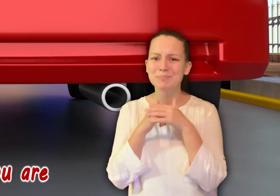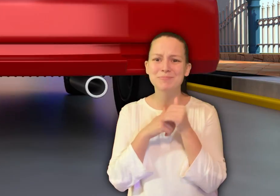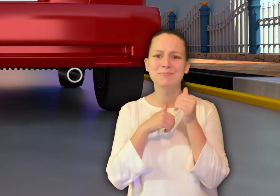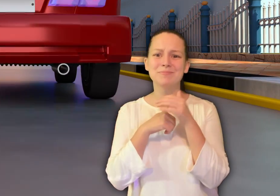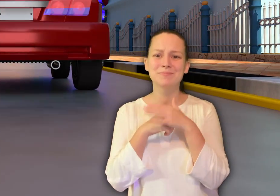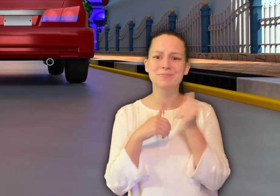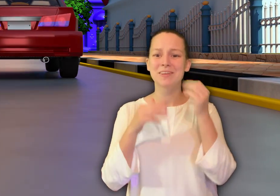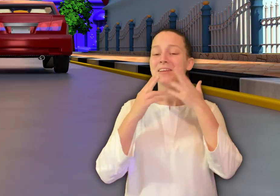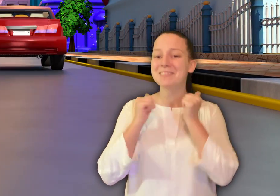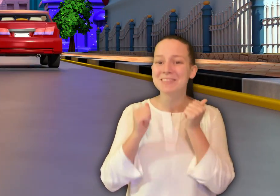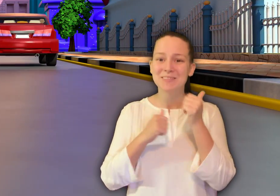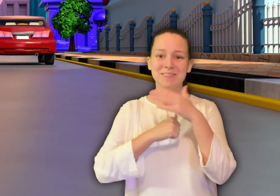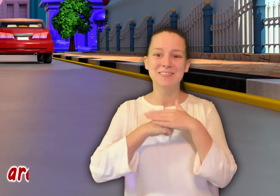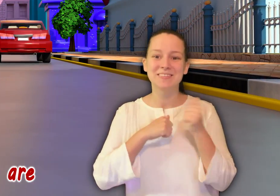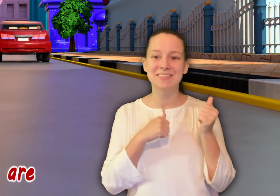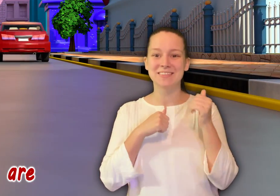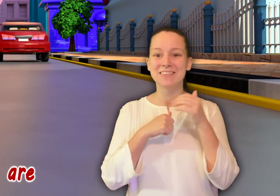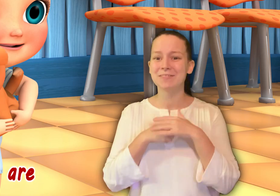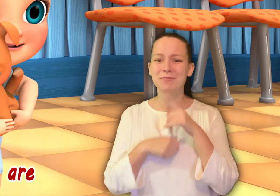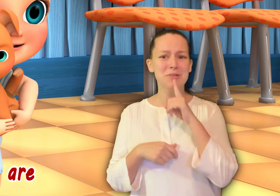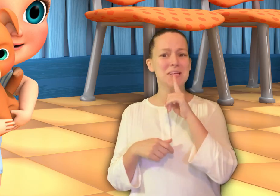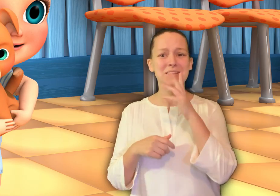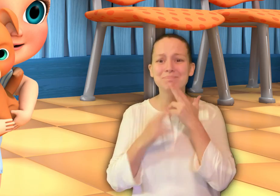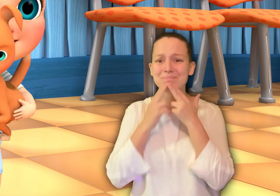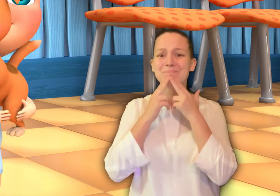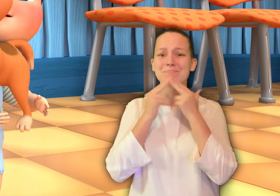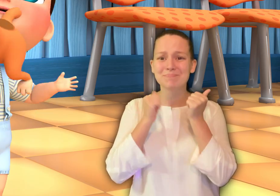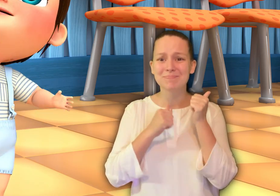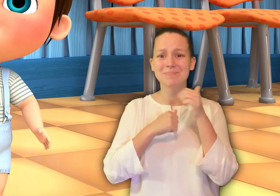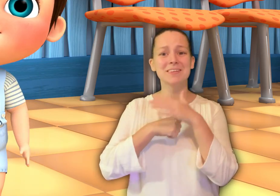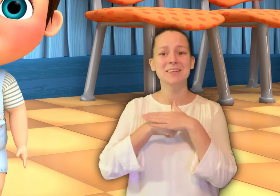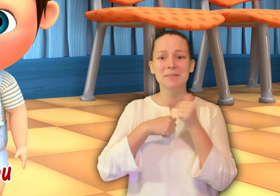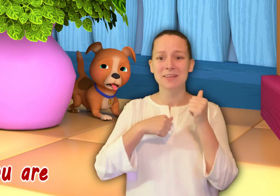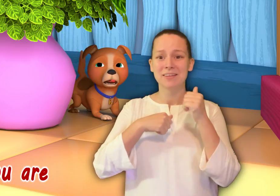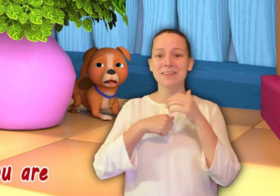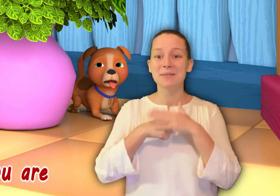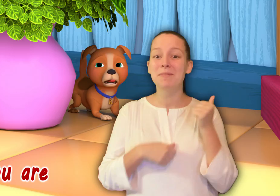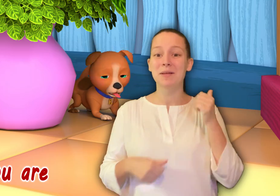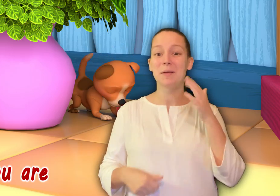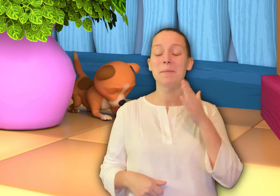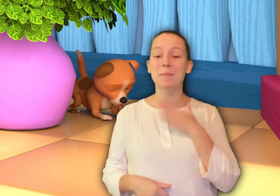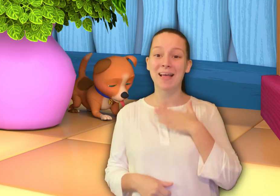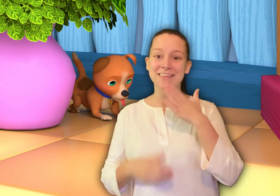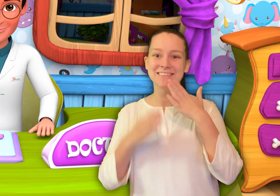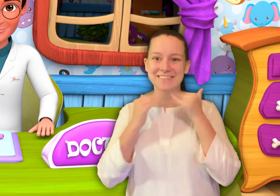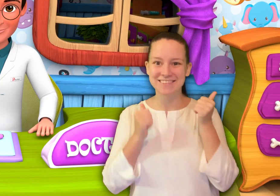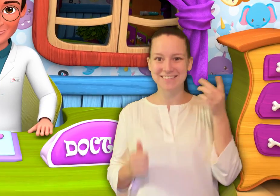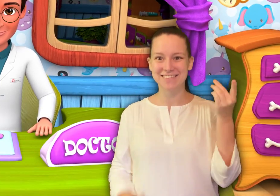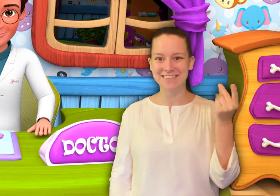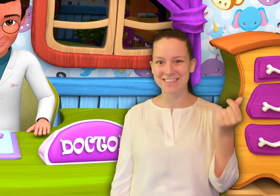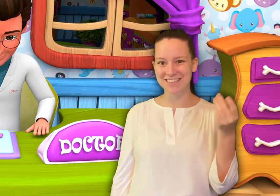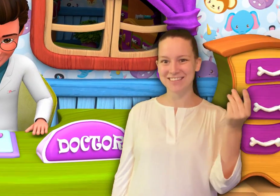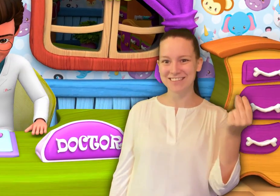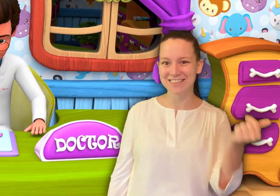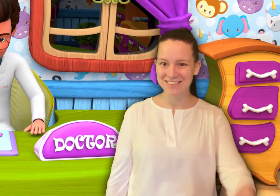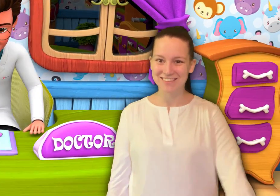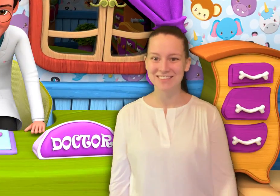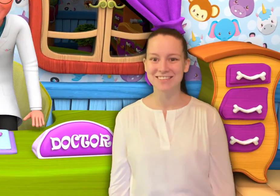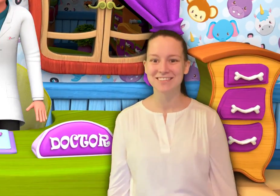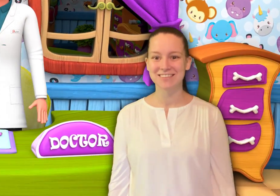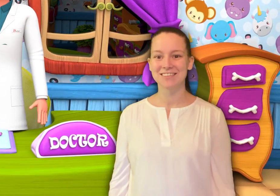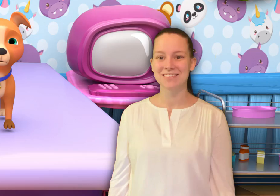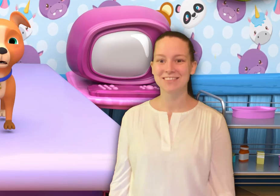pet you are pet you are pet you are what an adorable pet you are my sweet